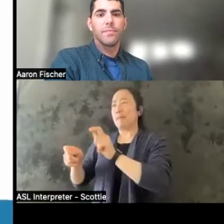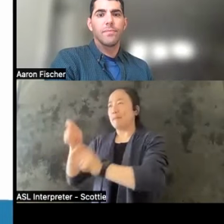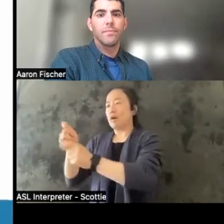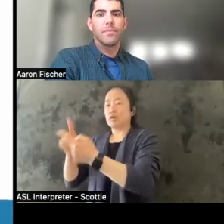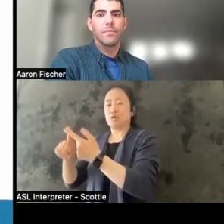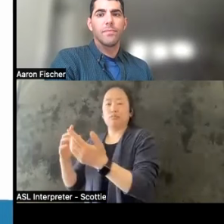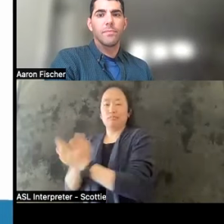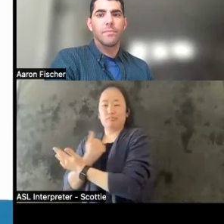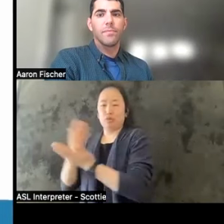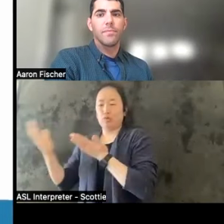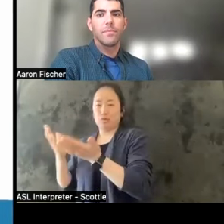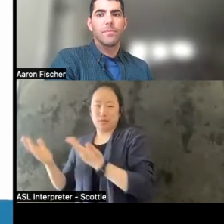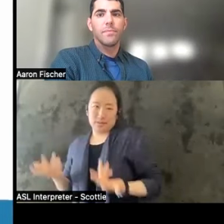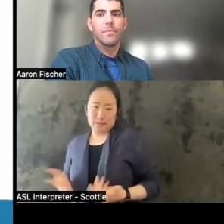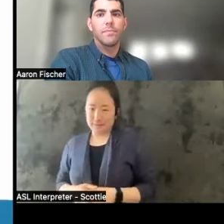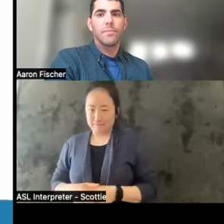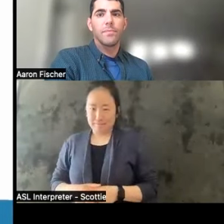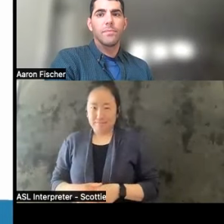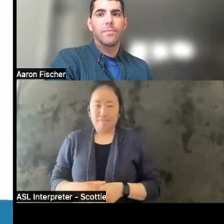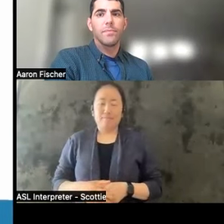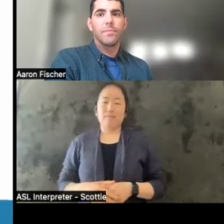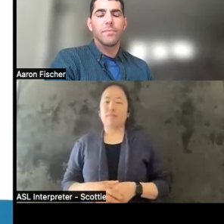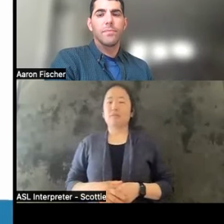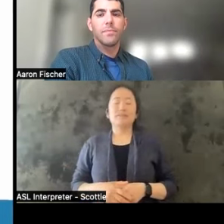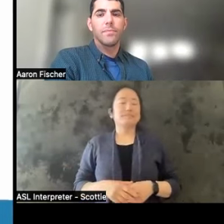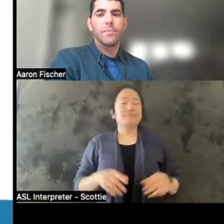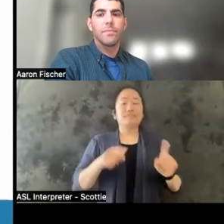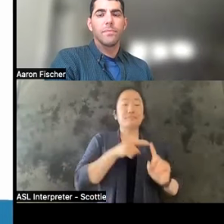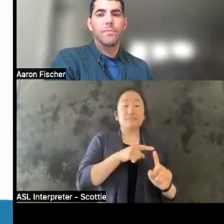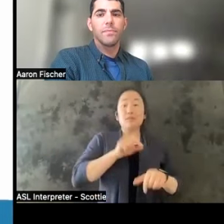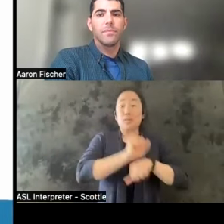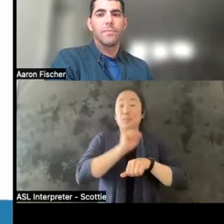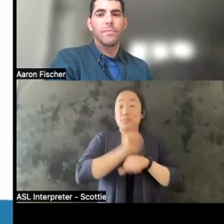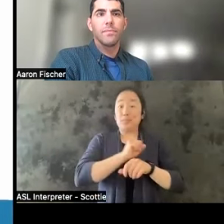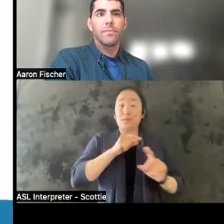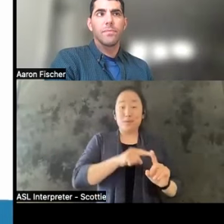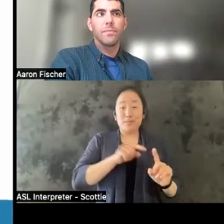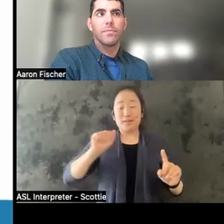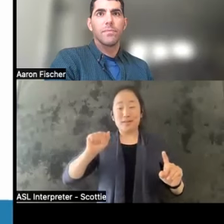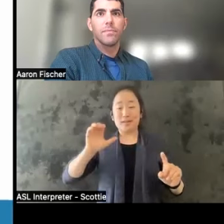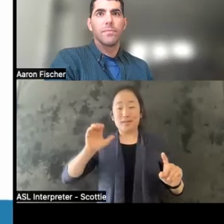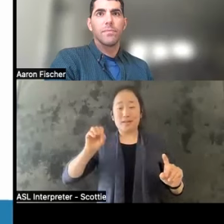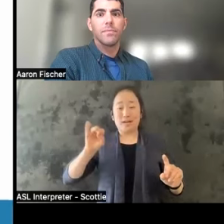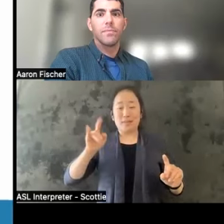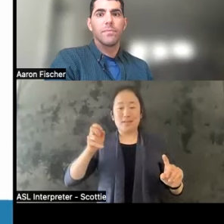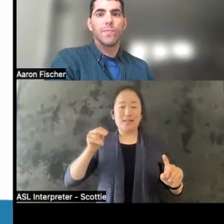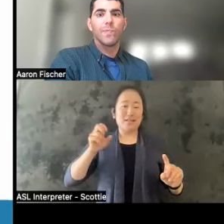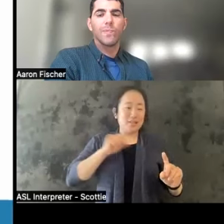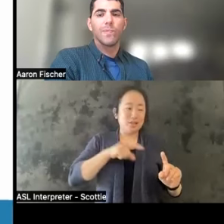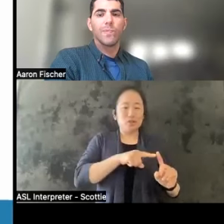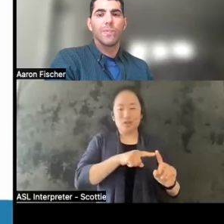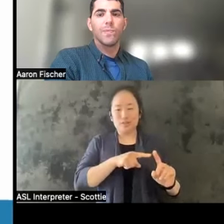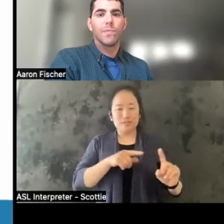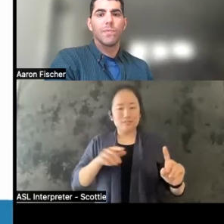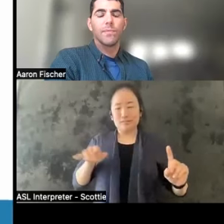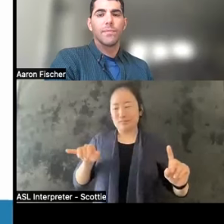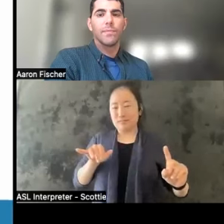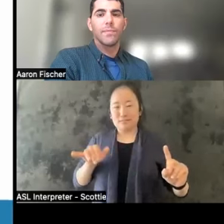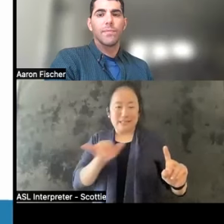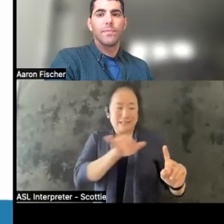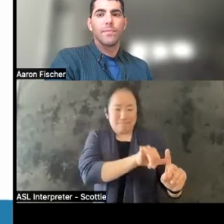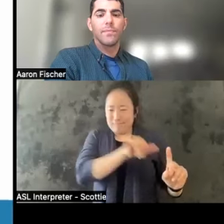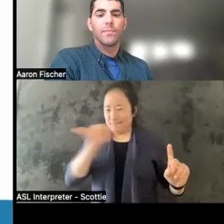that's all it means. And like in the employment context, lots of things can be a reasonable modification. The